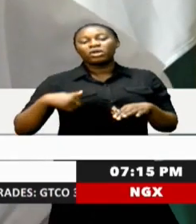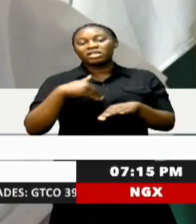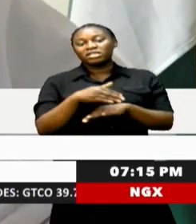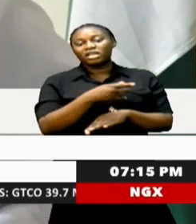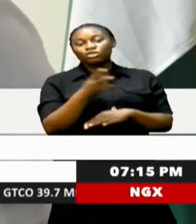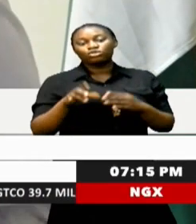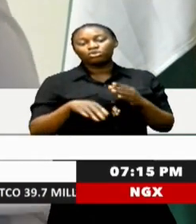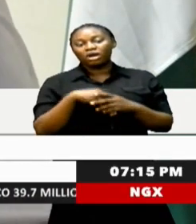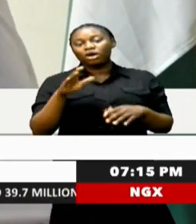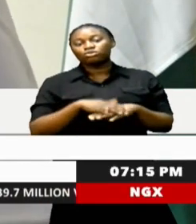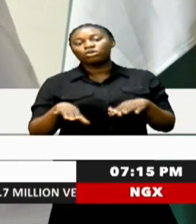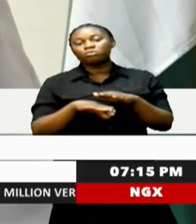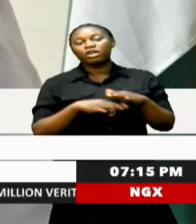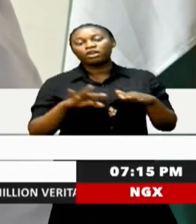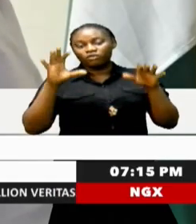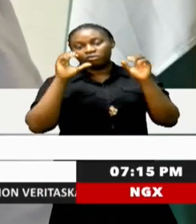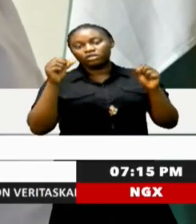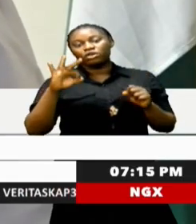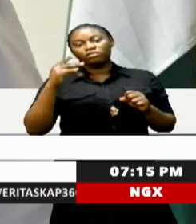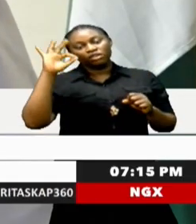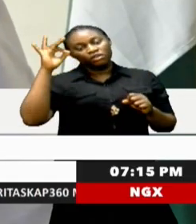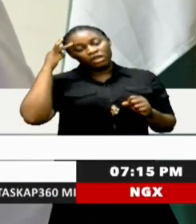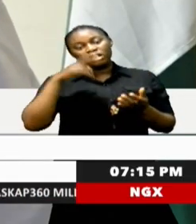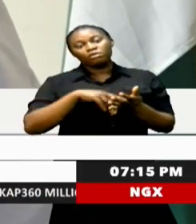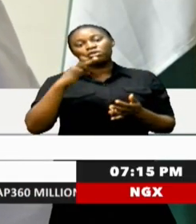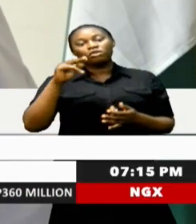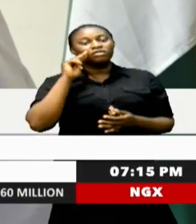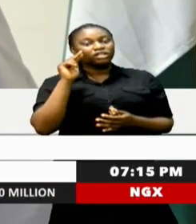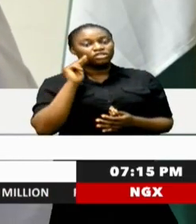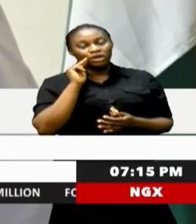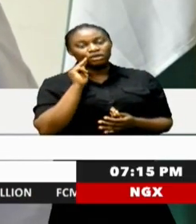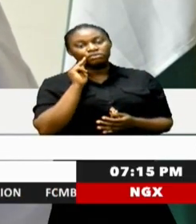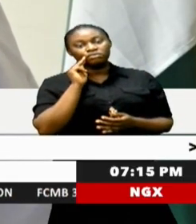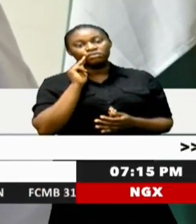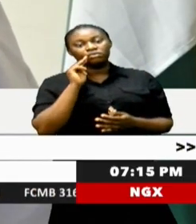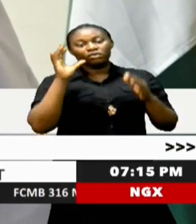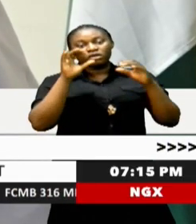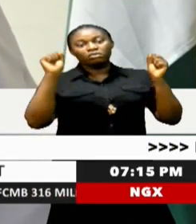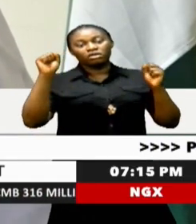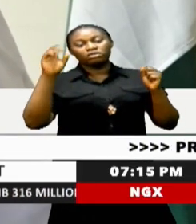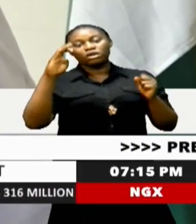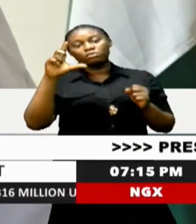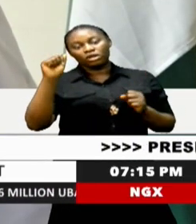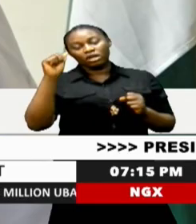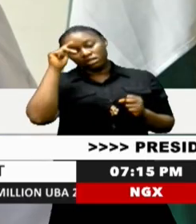on behalf of the President of the Federal Republic of Nigeria, President Bola Ahmed